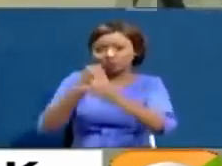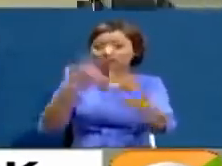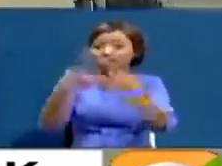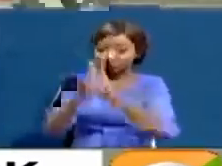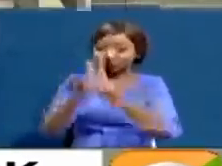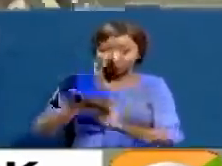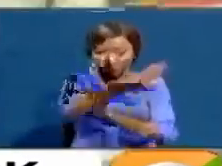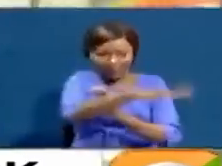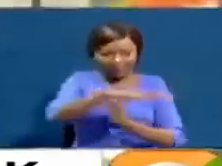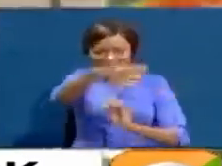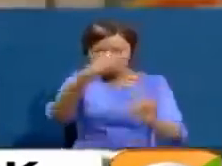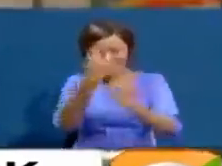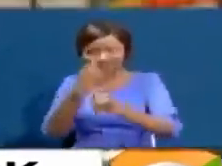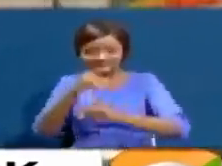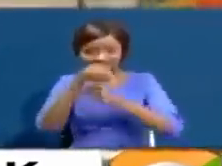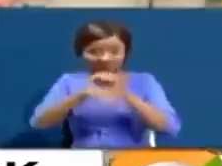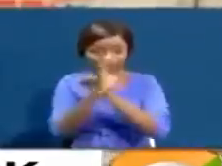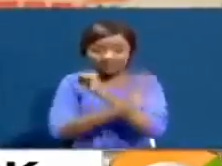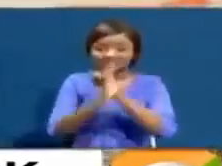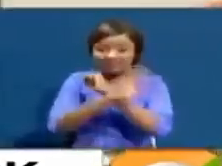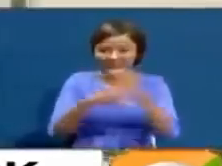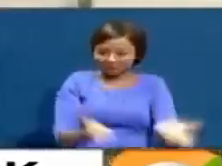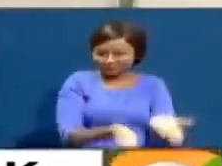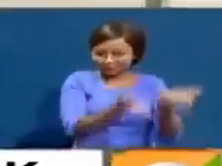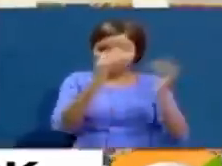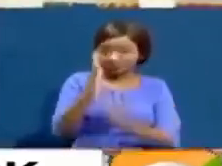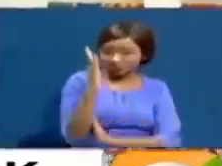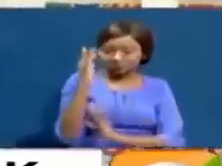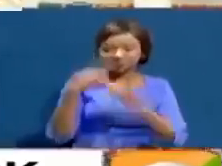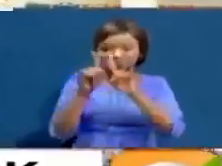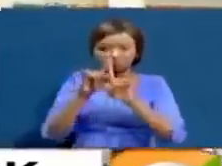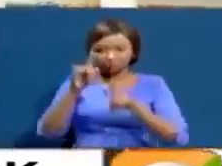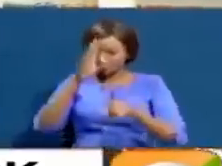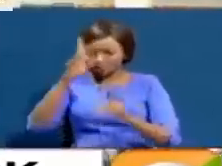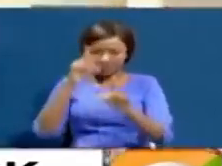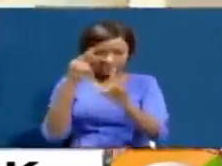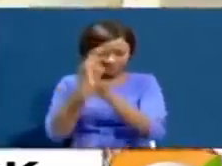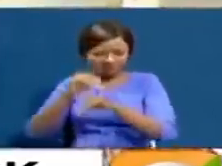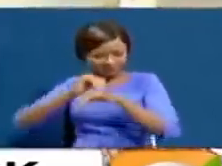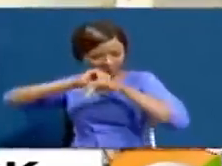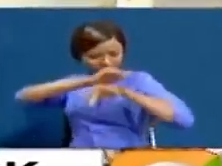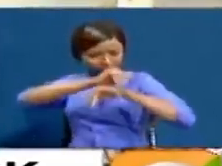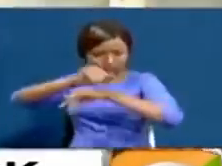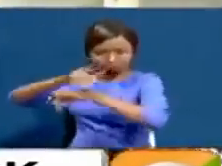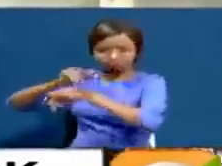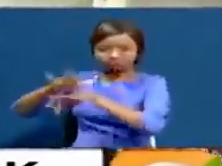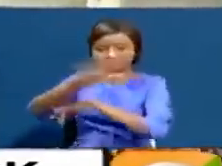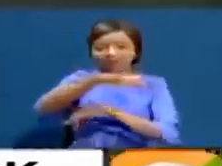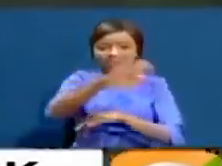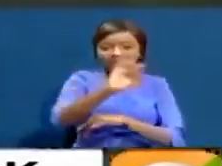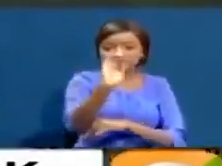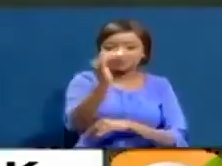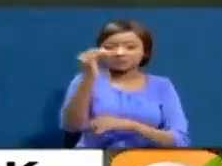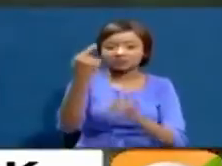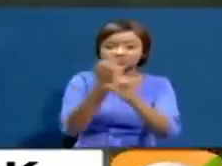the country, a spot check indicating that officers have been deployed in their numbers in major towns.